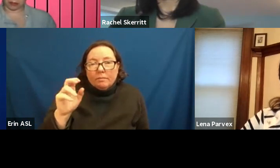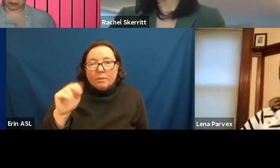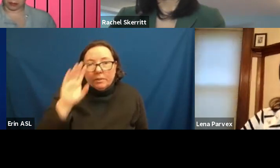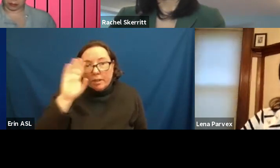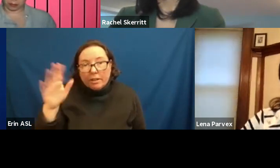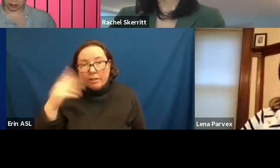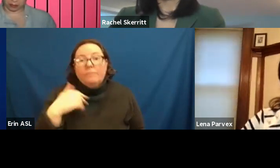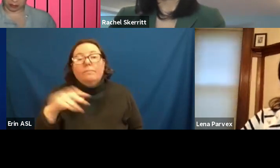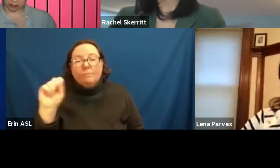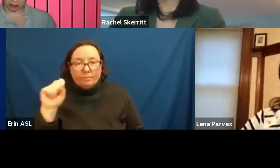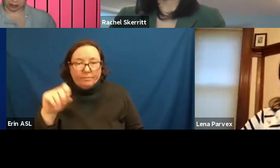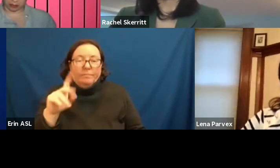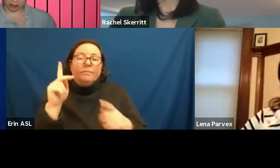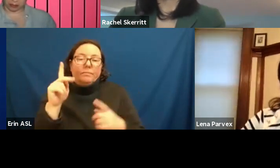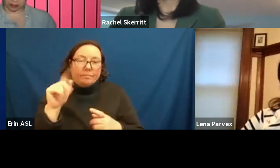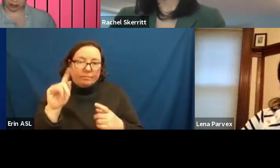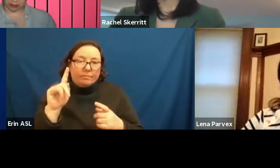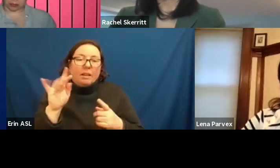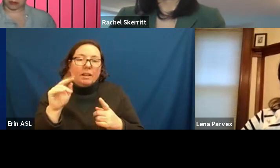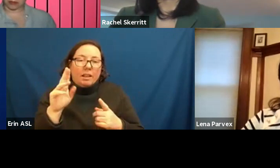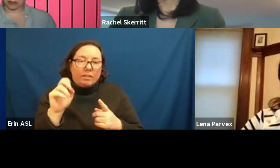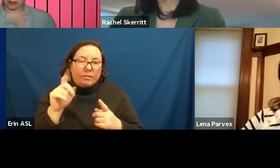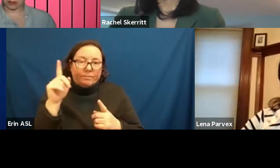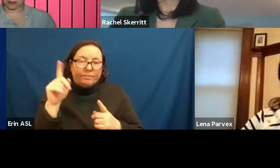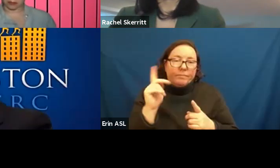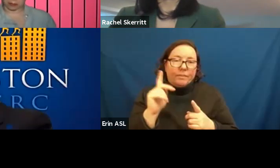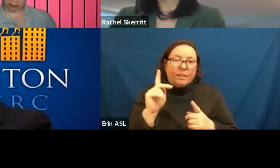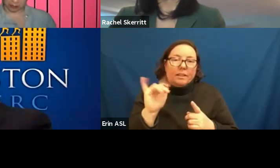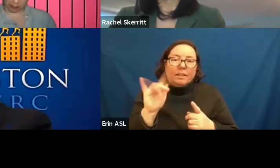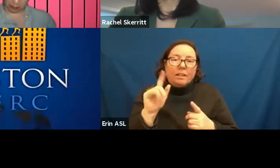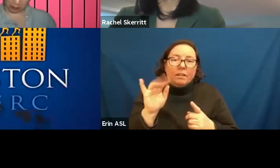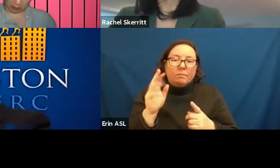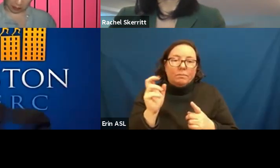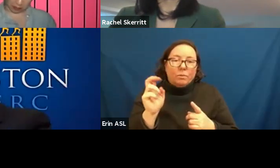Hello, can you hear me? We can hear you, thank you. Okay, great.